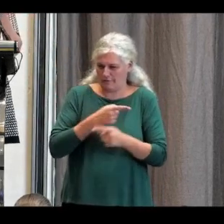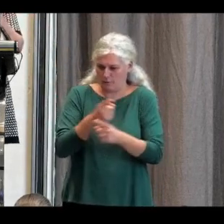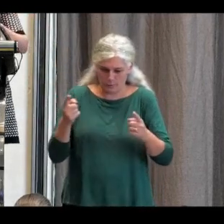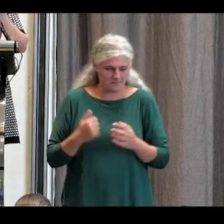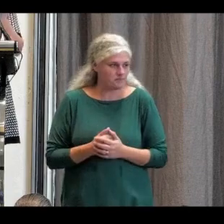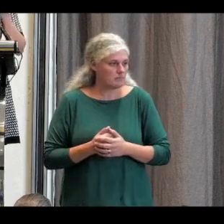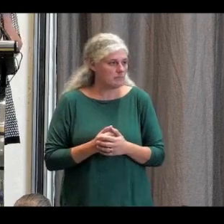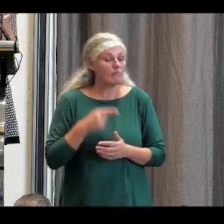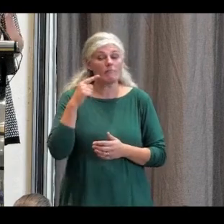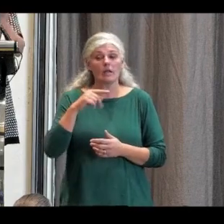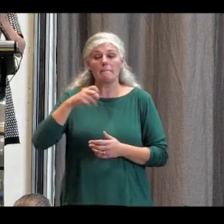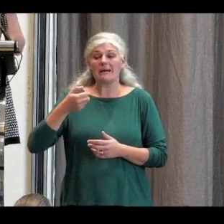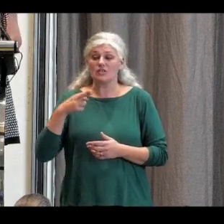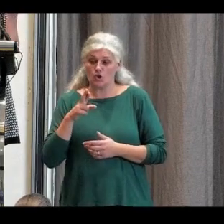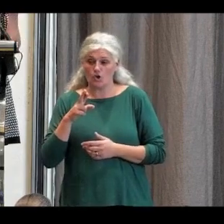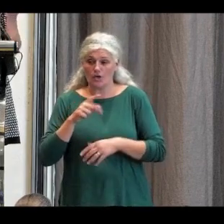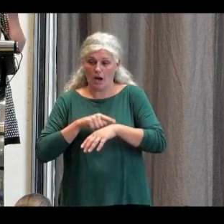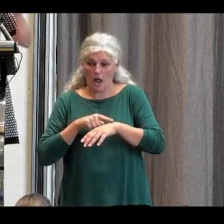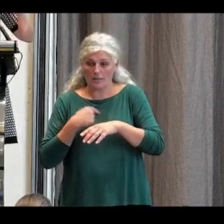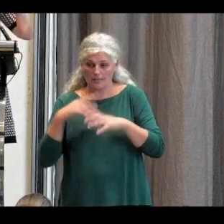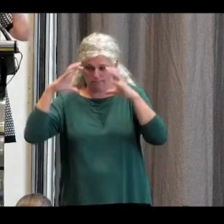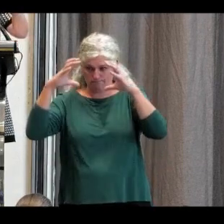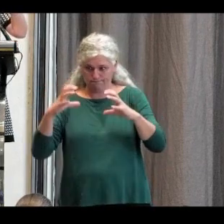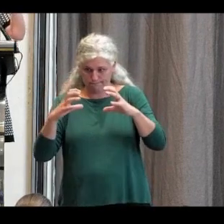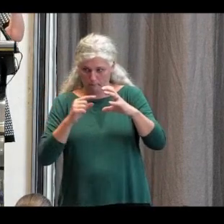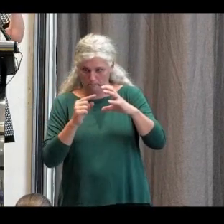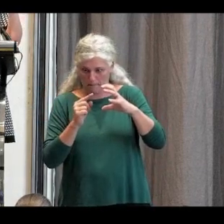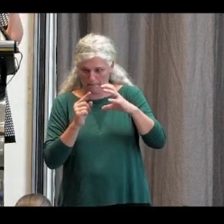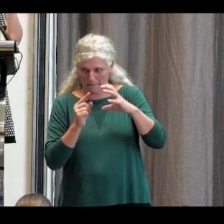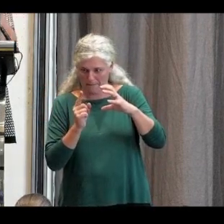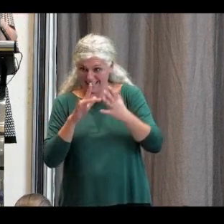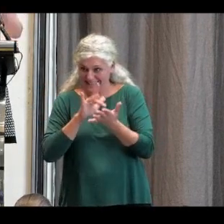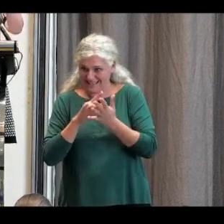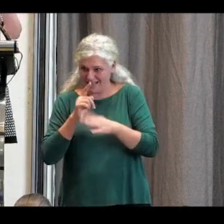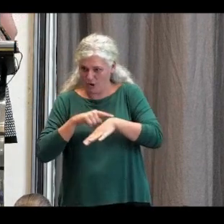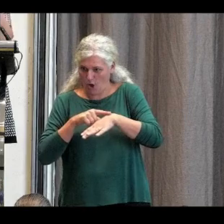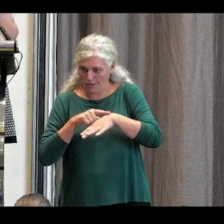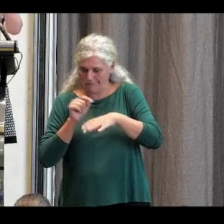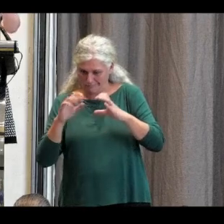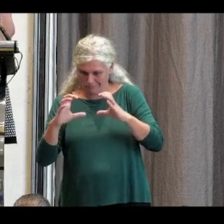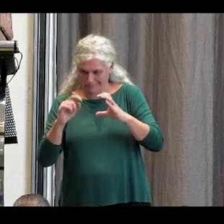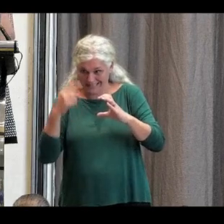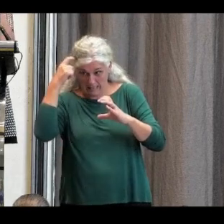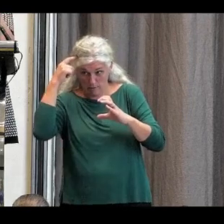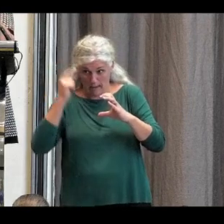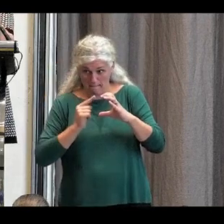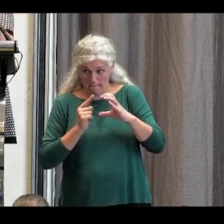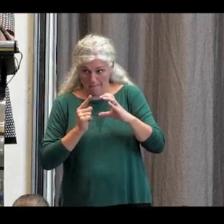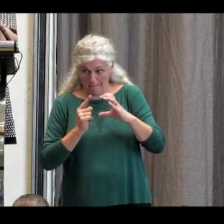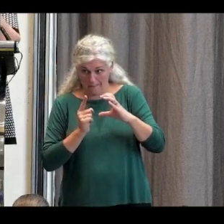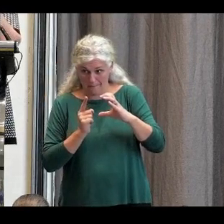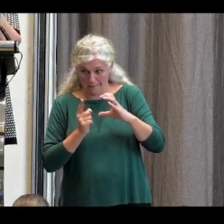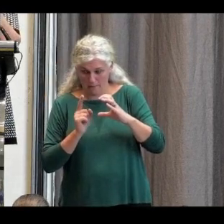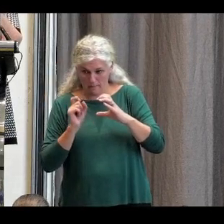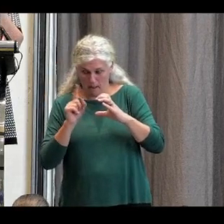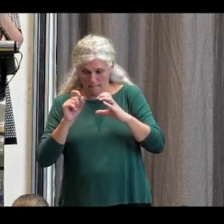So this master clock, the suprachiasmatic nucleus, is our central clock. And this central clock is ticking and